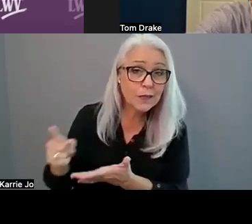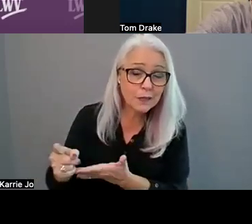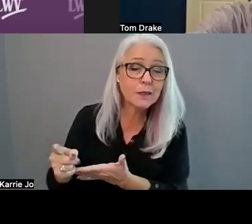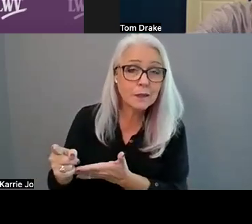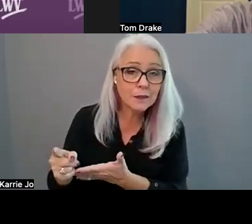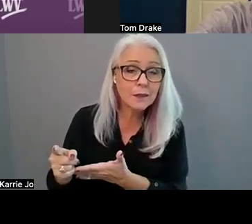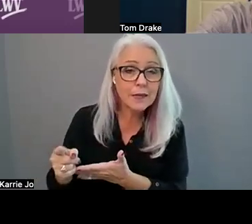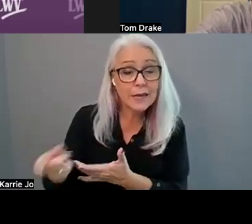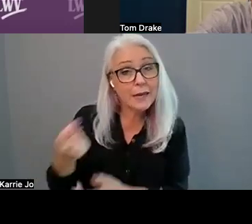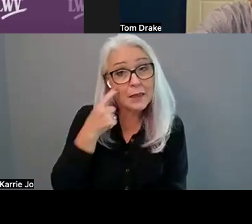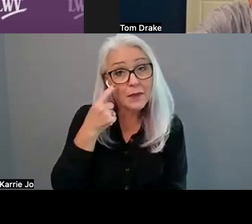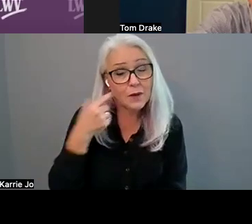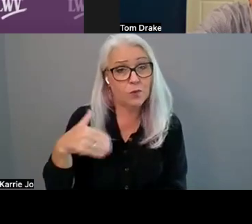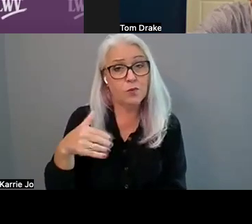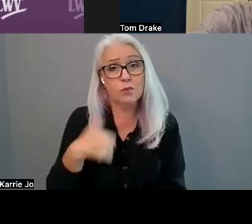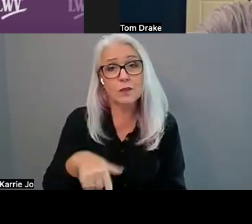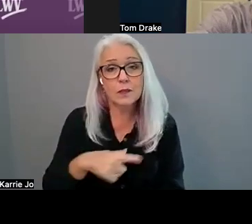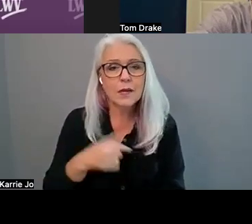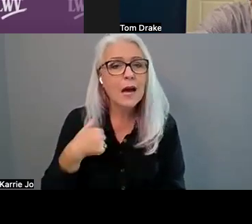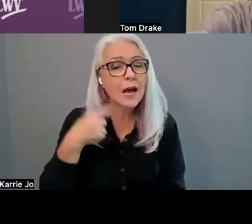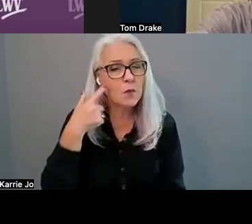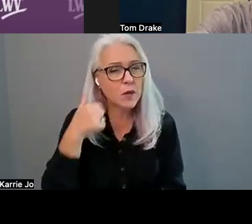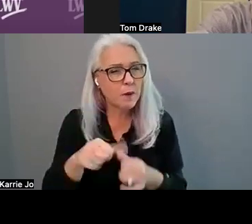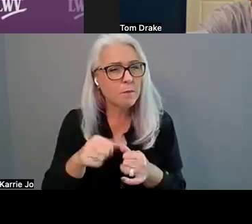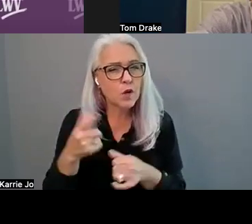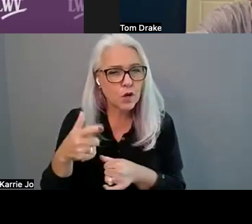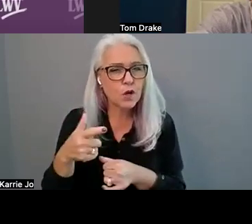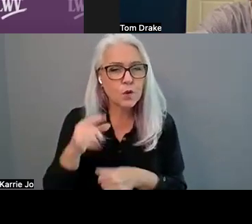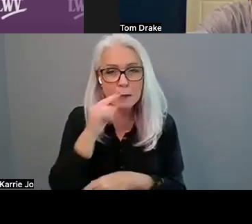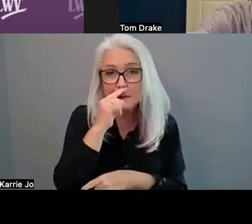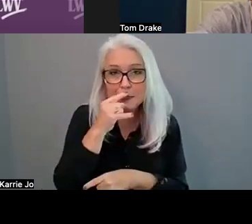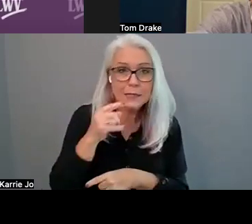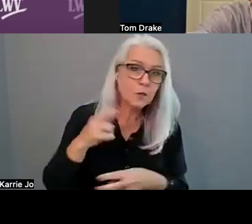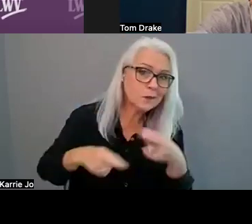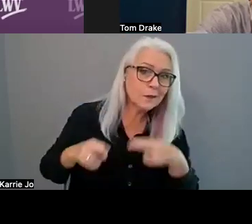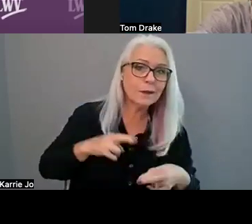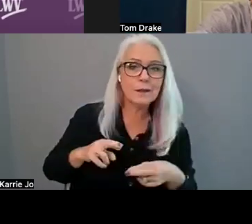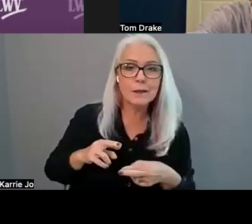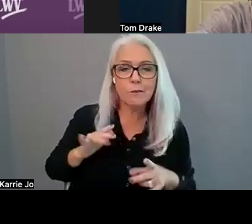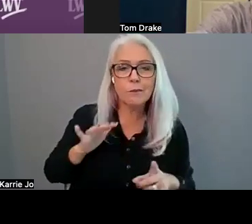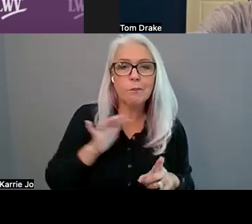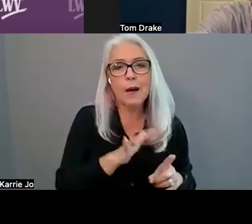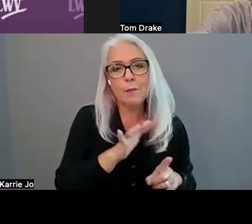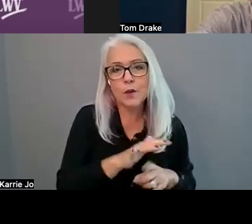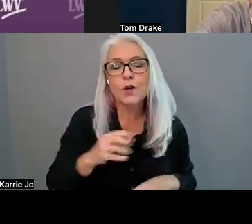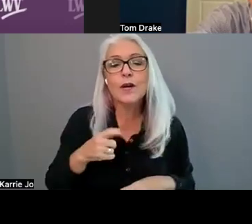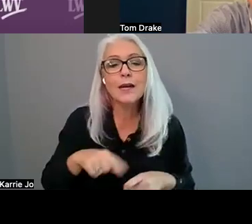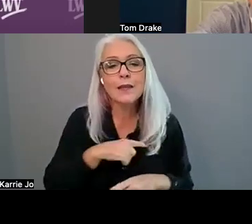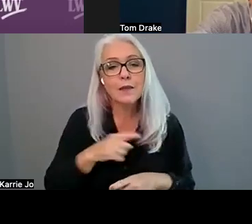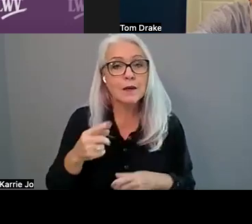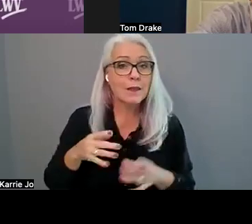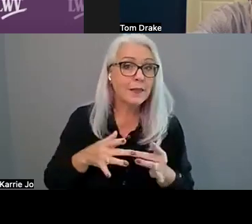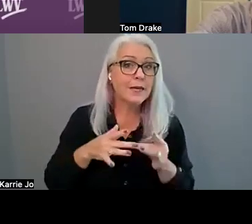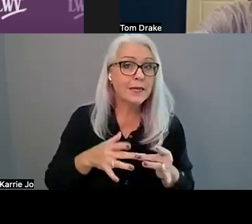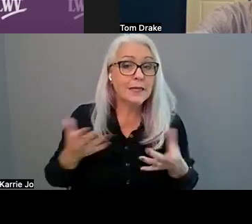we're going. We championed when I was a kid, when recycling became very popular. We were the leading recyclers in Westchester County for a very